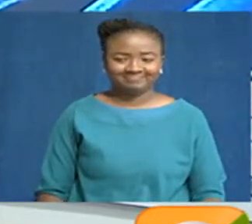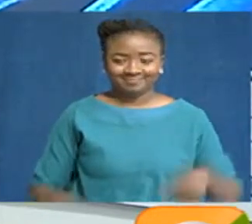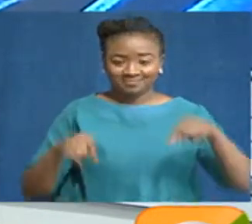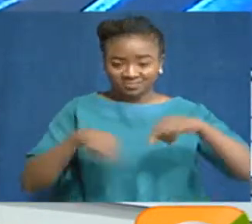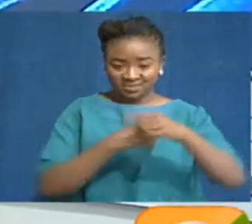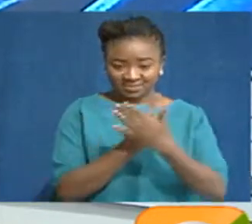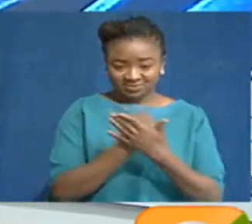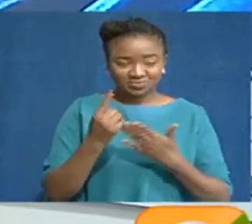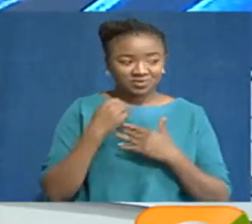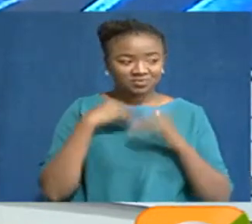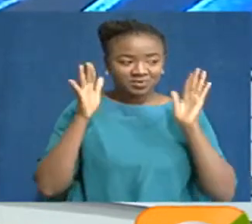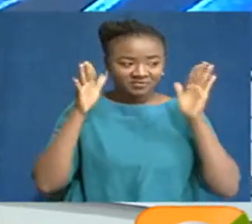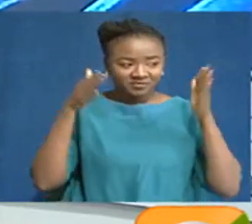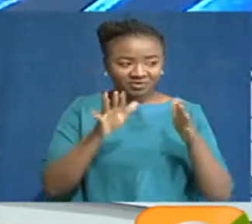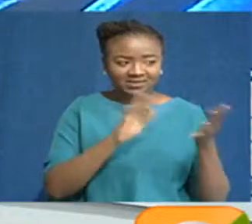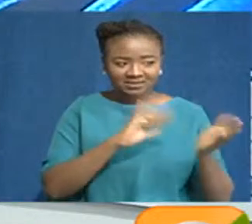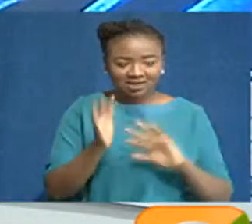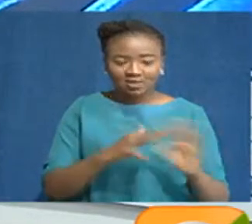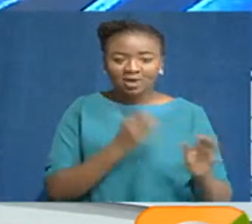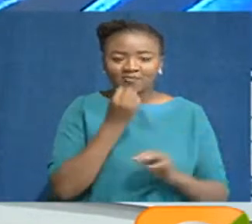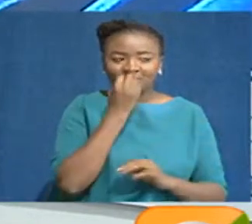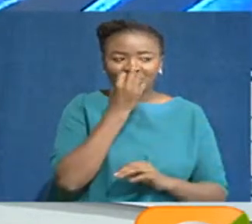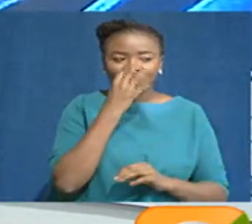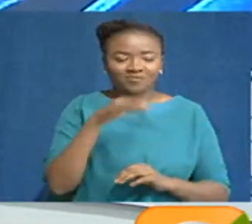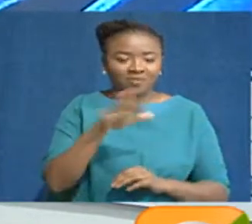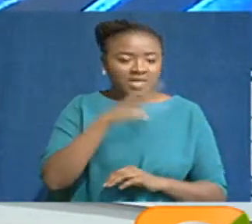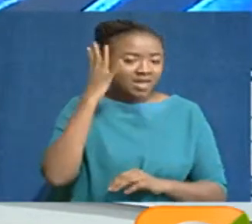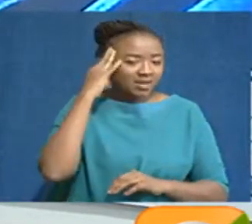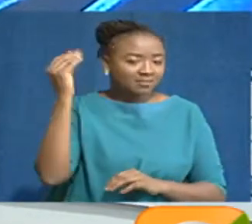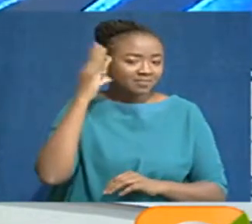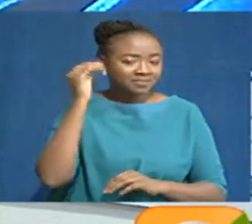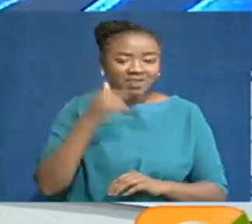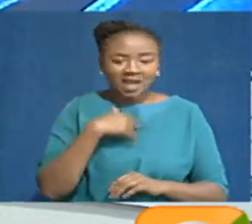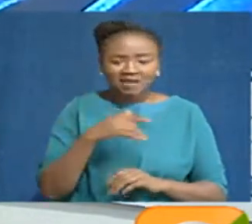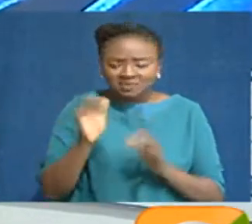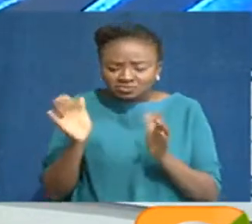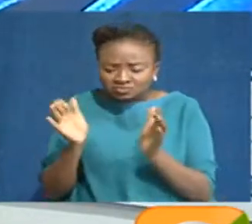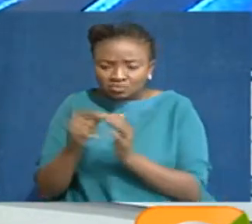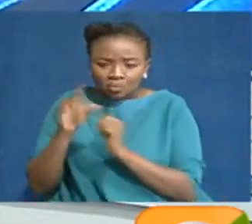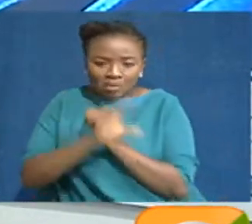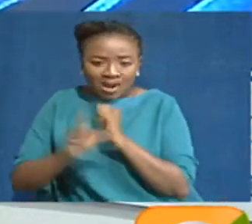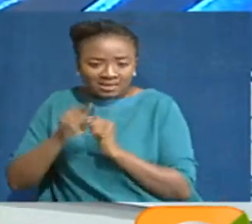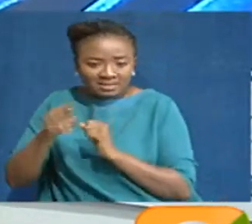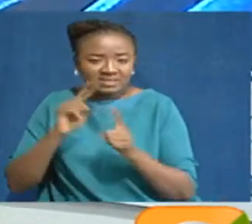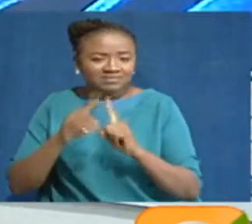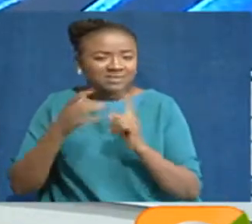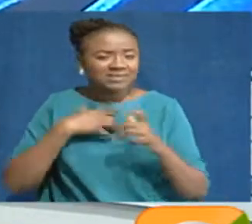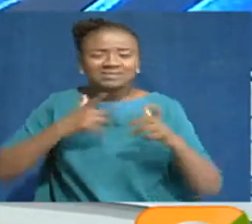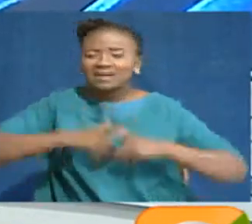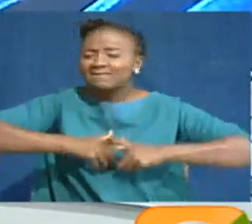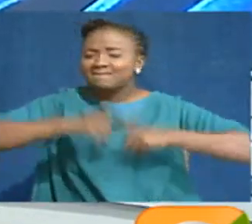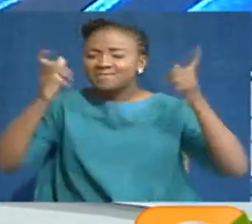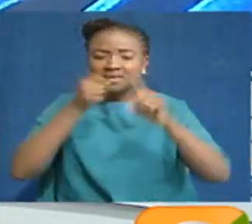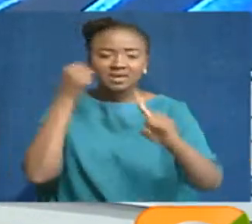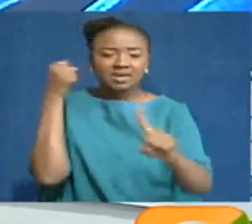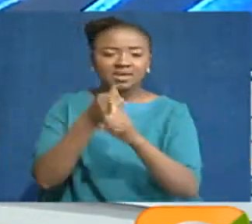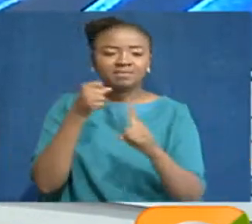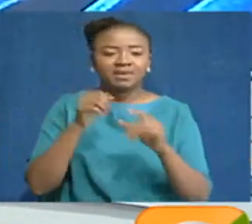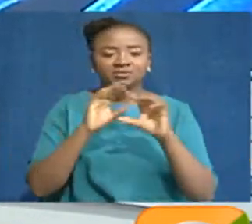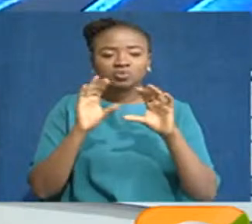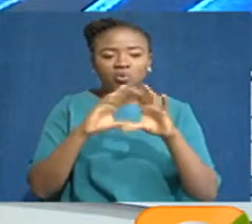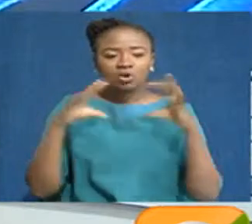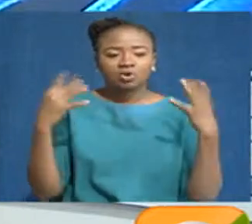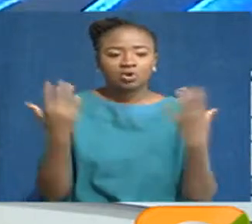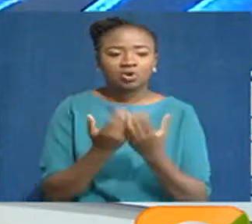horticulture in the Netherlands, a small country with a massive impact on global agriculture. Now, despite its size,